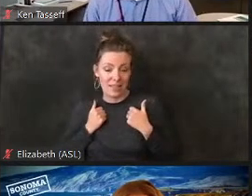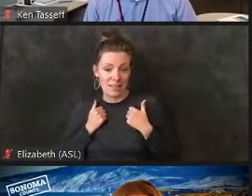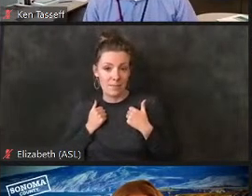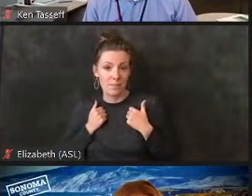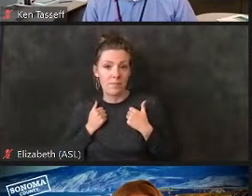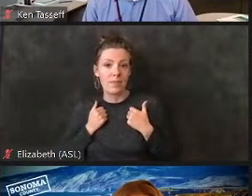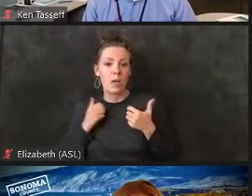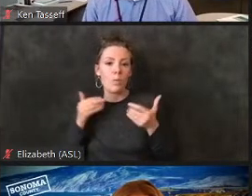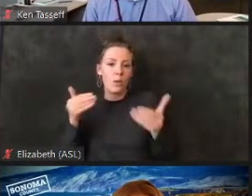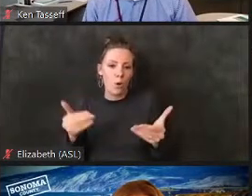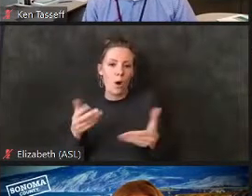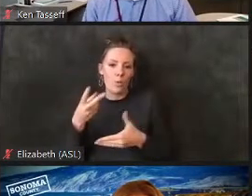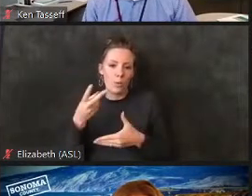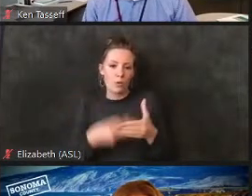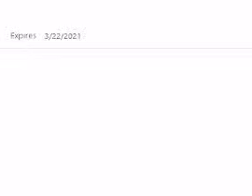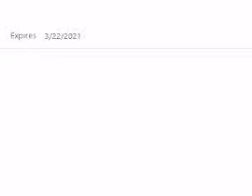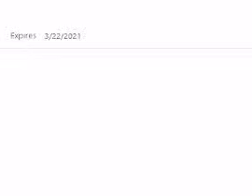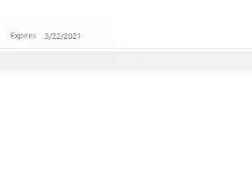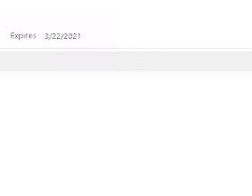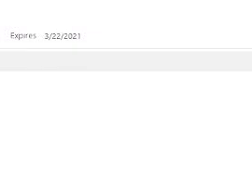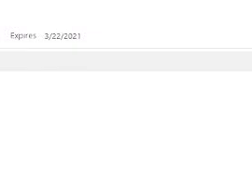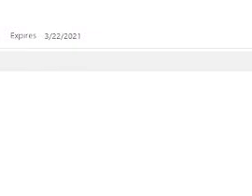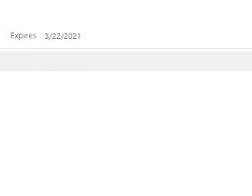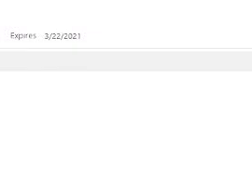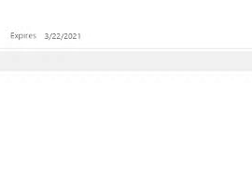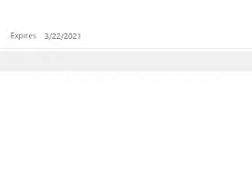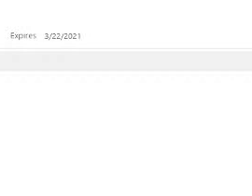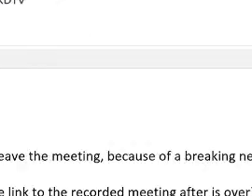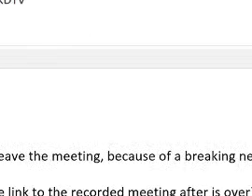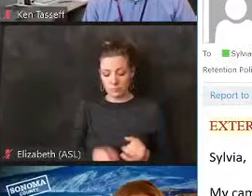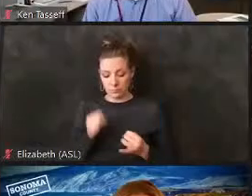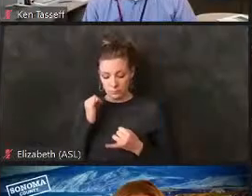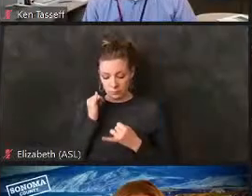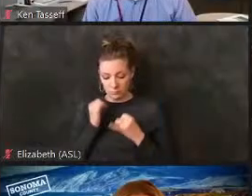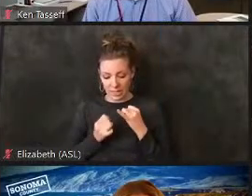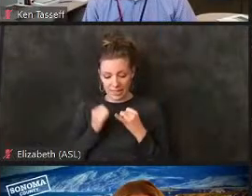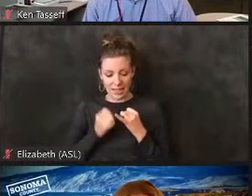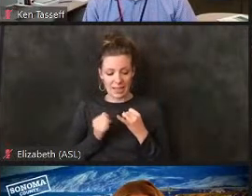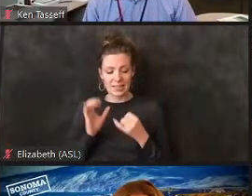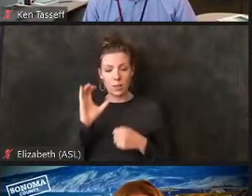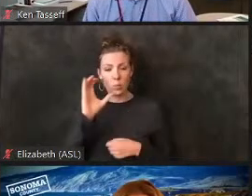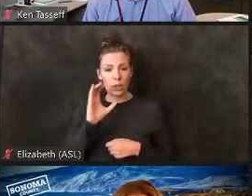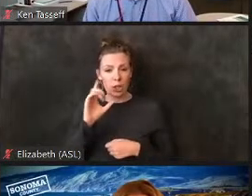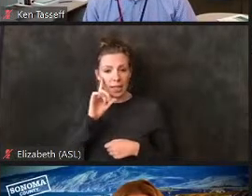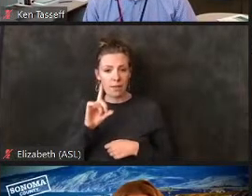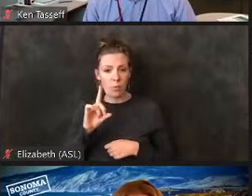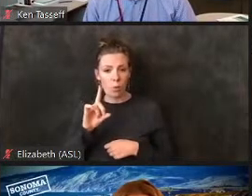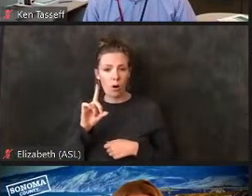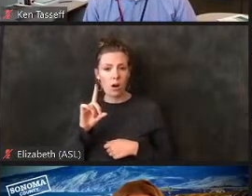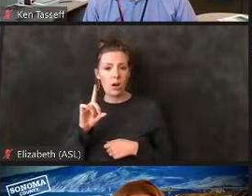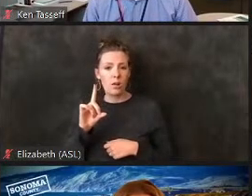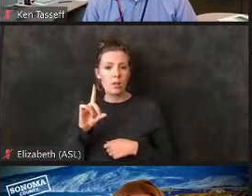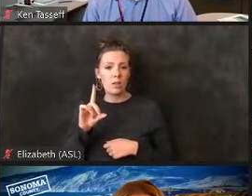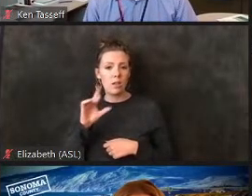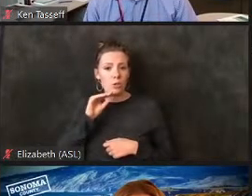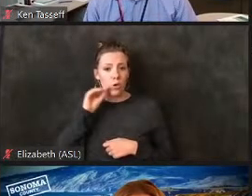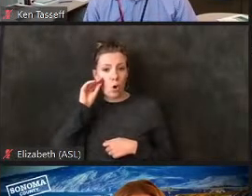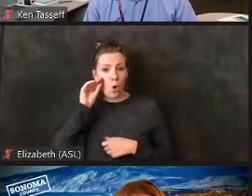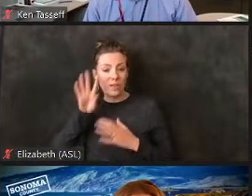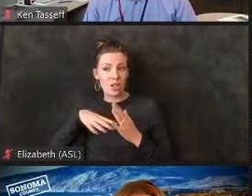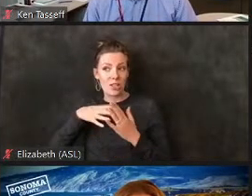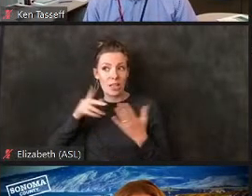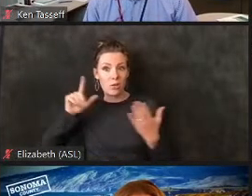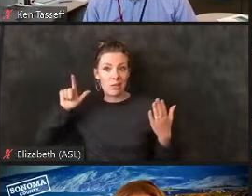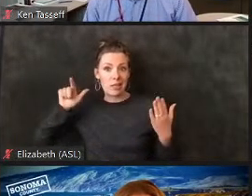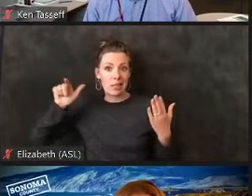both staff and residents. And then lastly, we're looking at the facilities that are scheduled further out. So